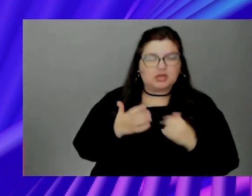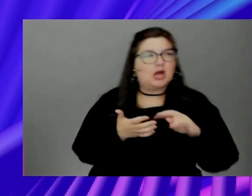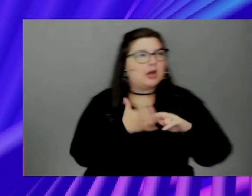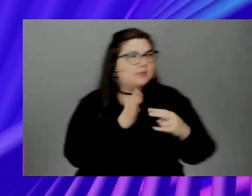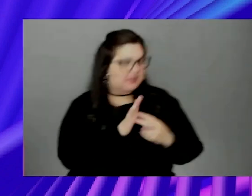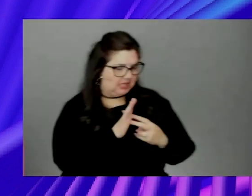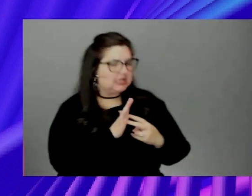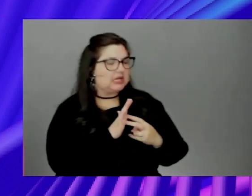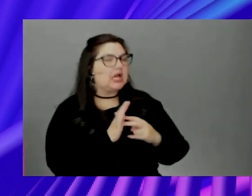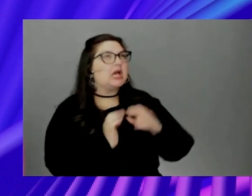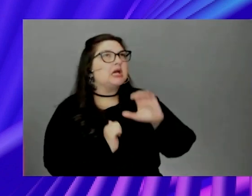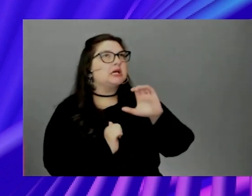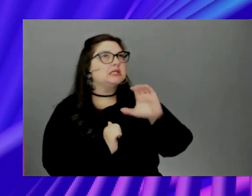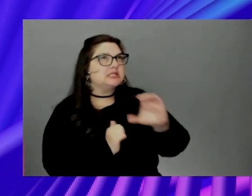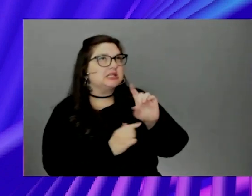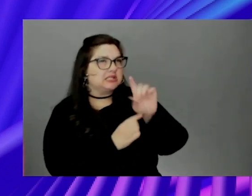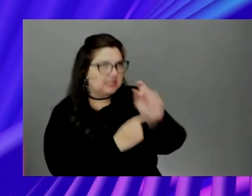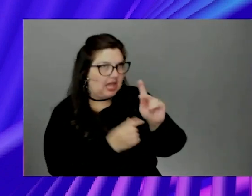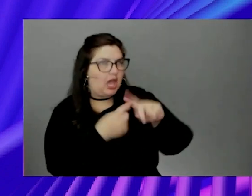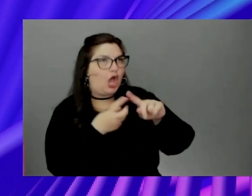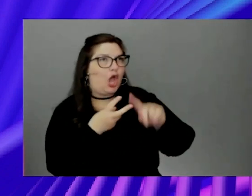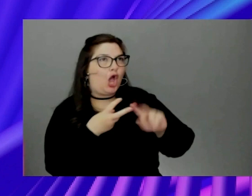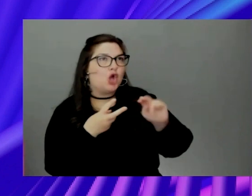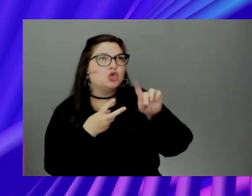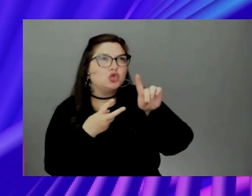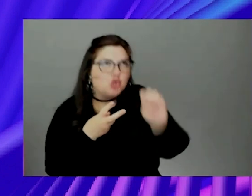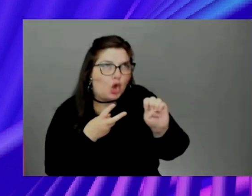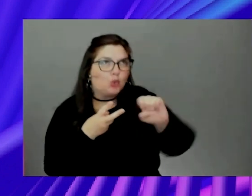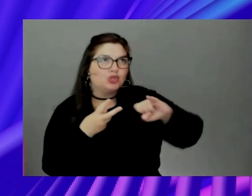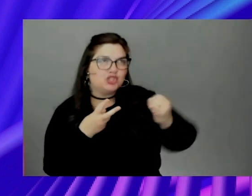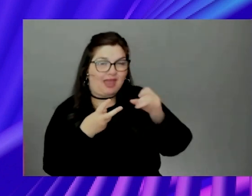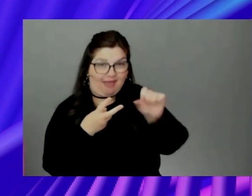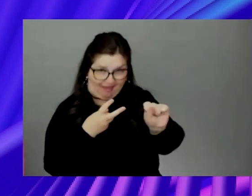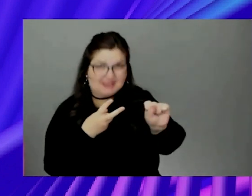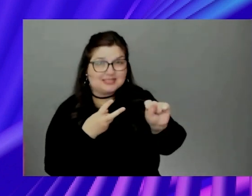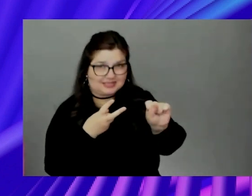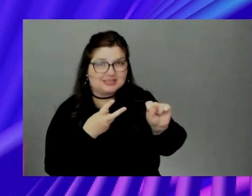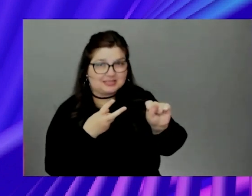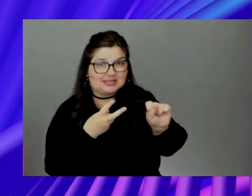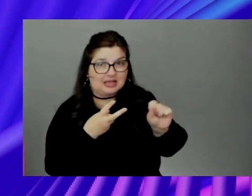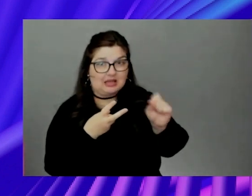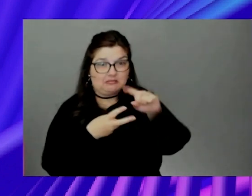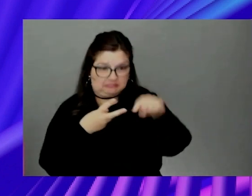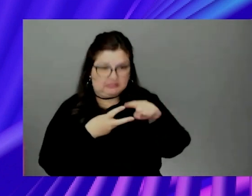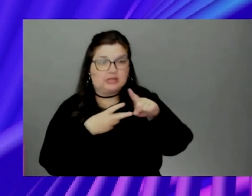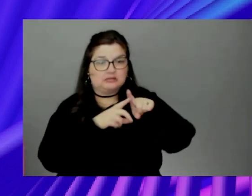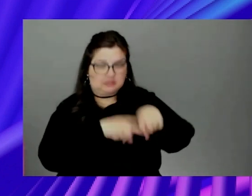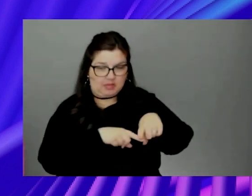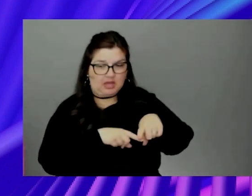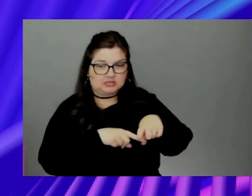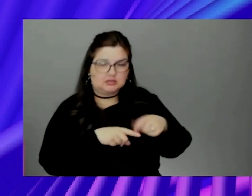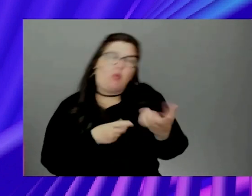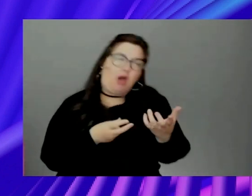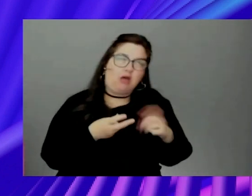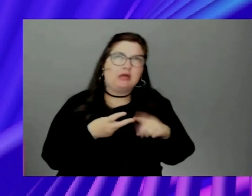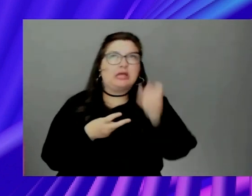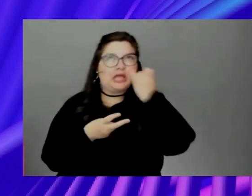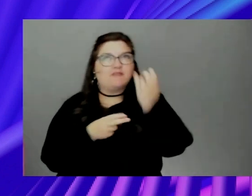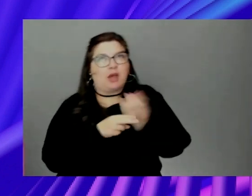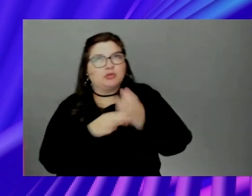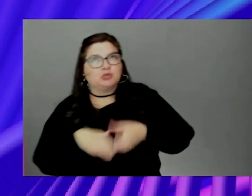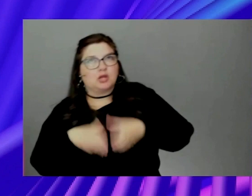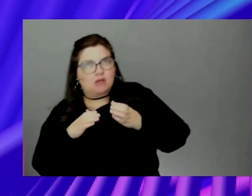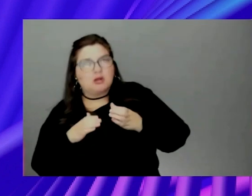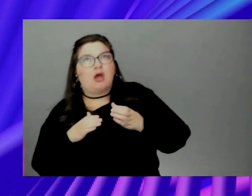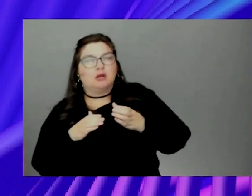then Node.js because the CDK depends on Node.js. Yeah. But other than that, I'm good. Okay. Oh, and Docker if I'm using containers, yeah. What about credentials,